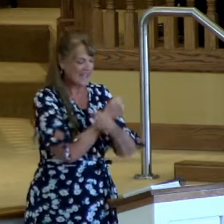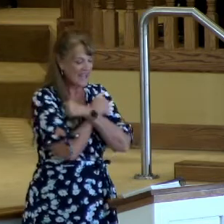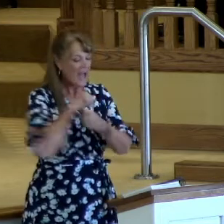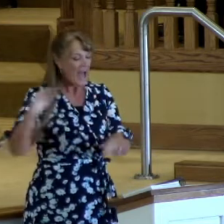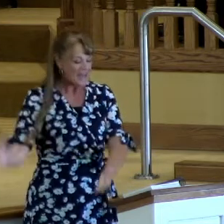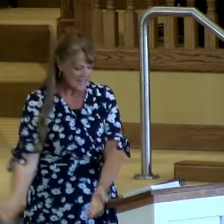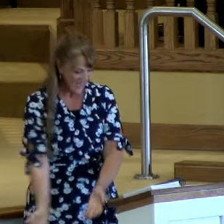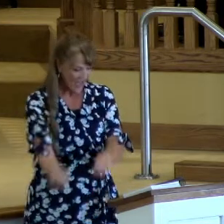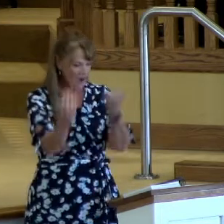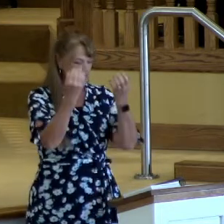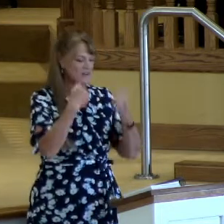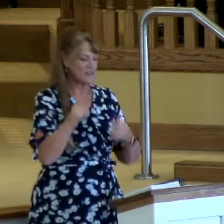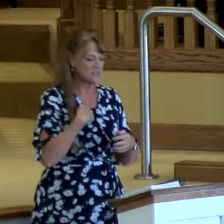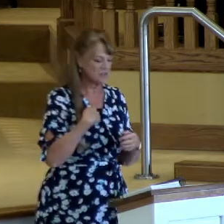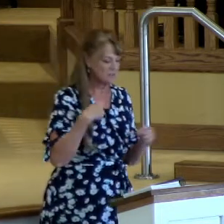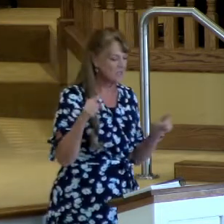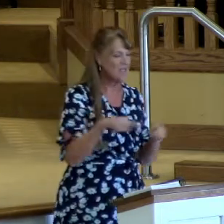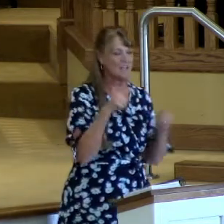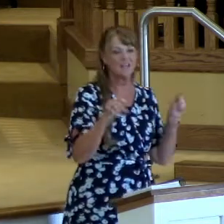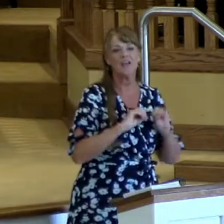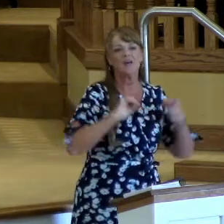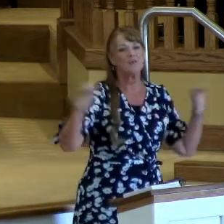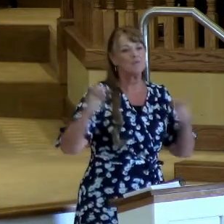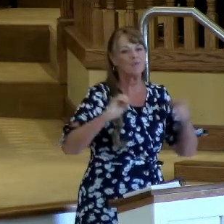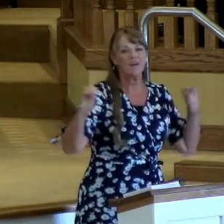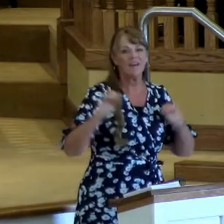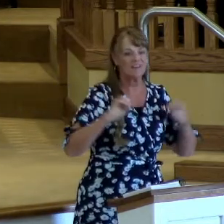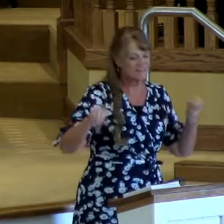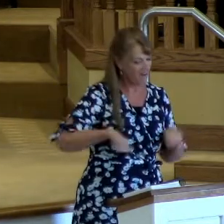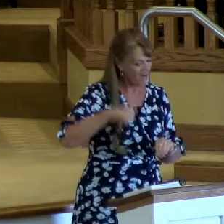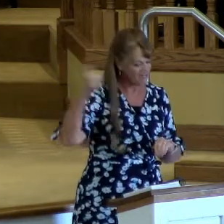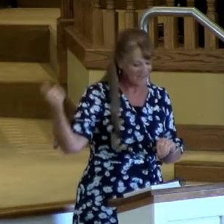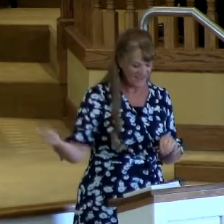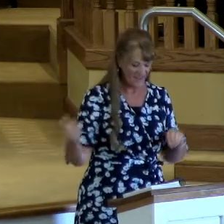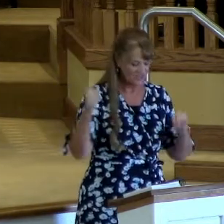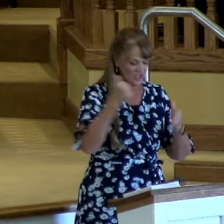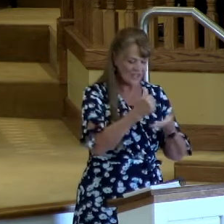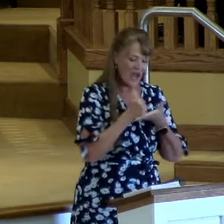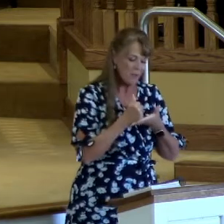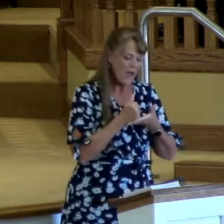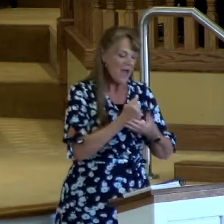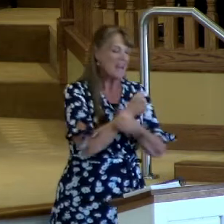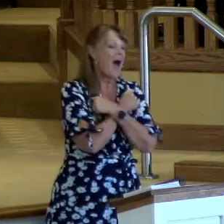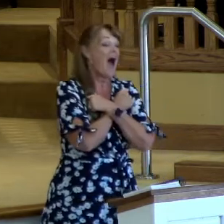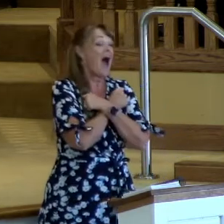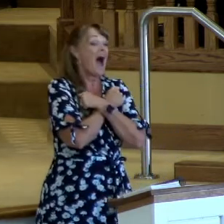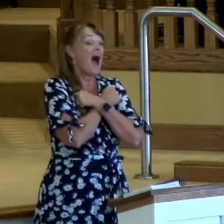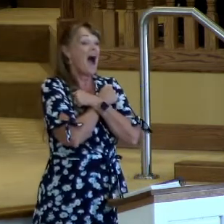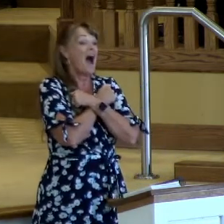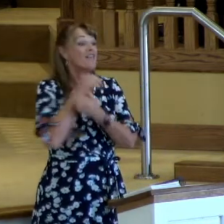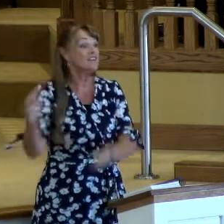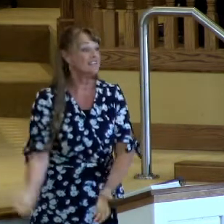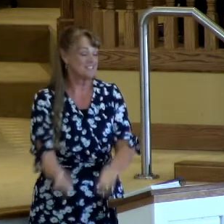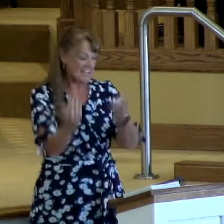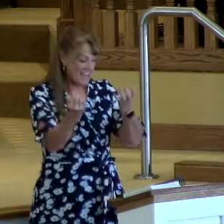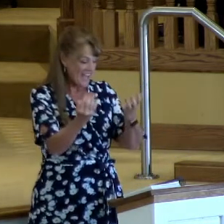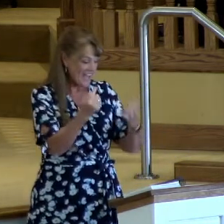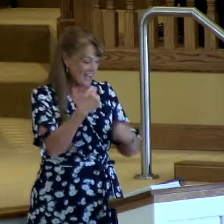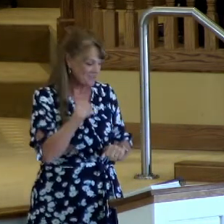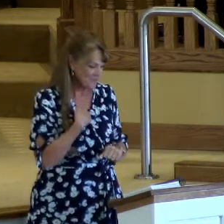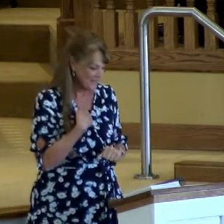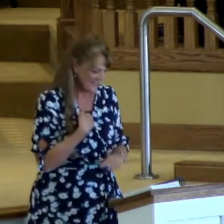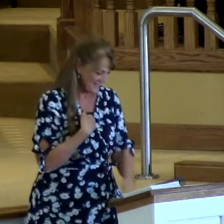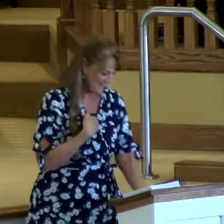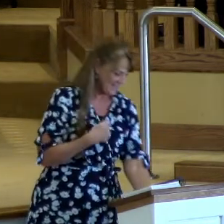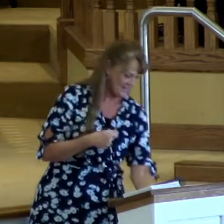me, love lifted me, when nothing else could help. Love